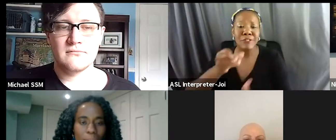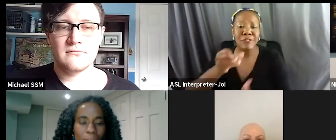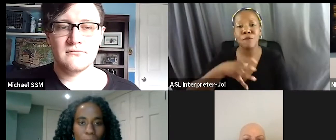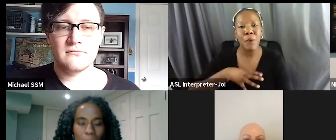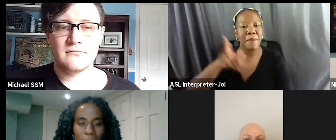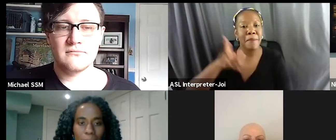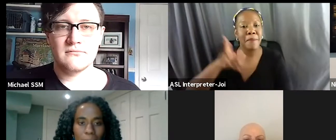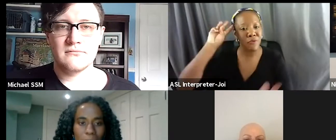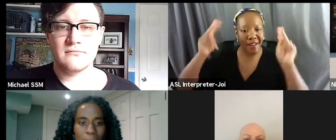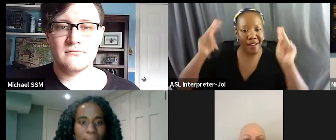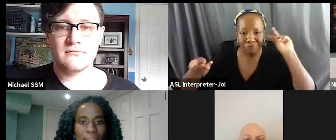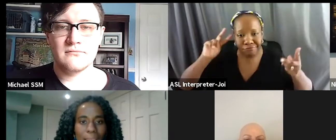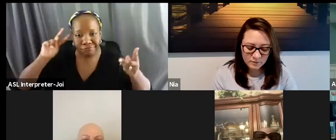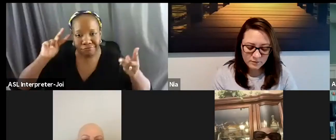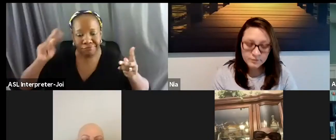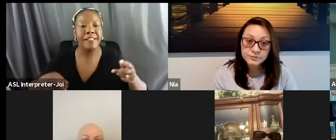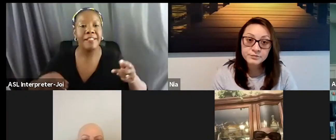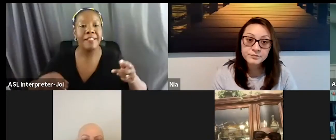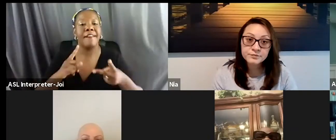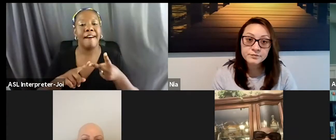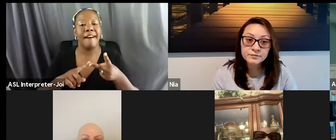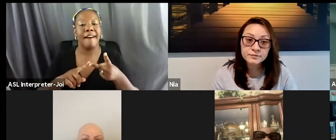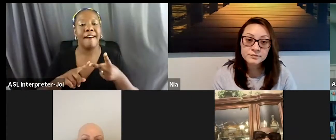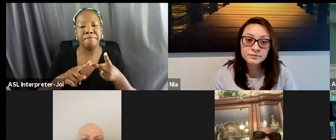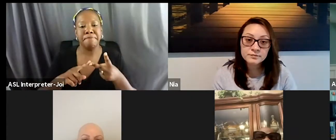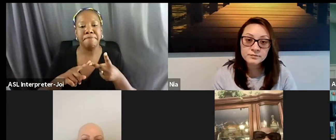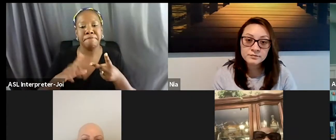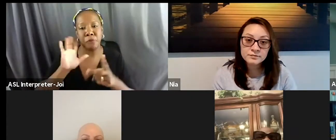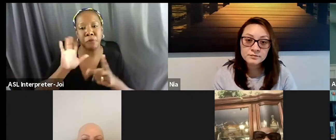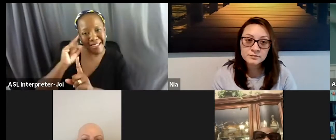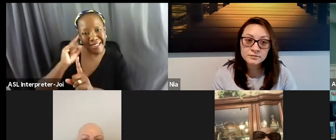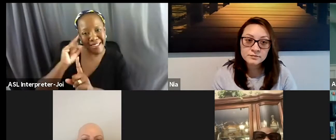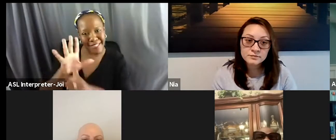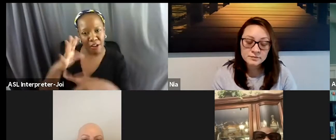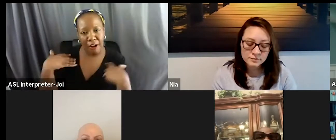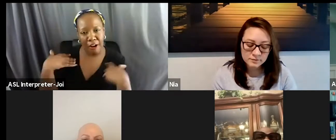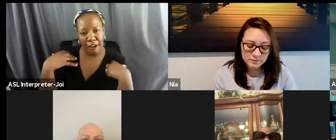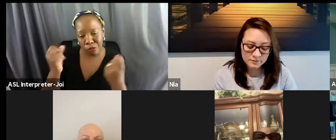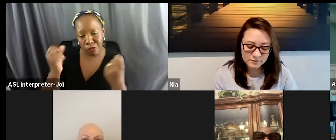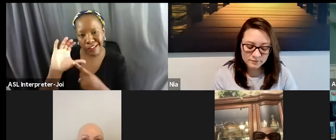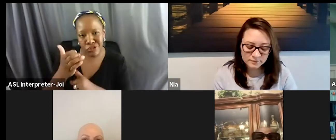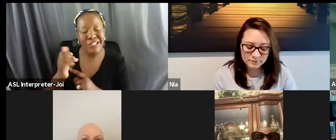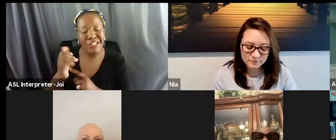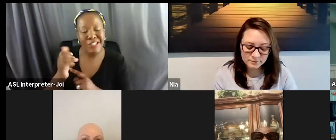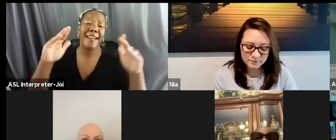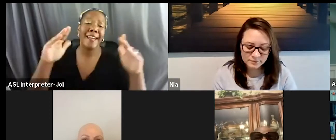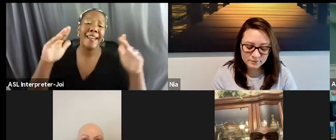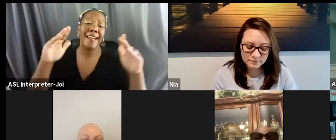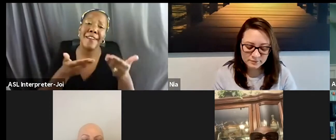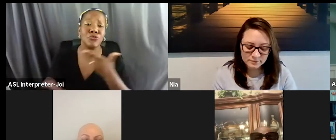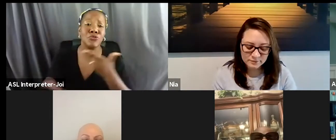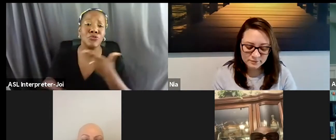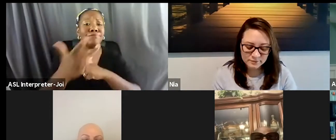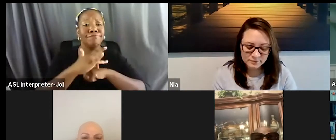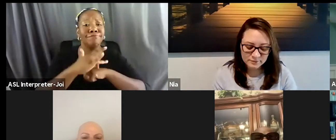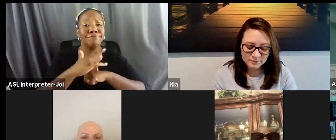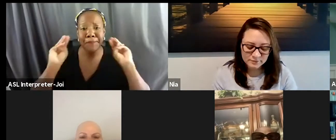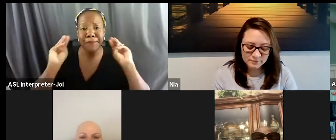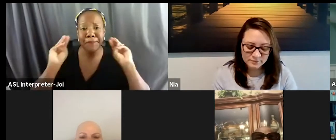due to a health-related condition. I do invite you to come and join the museum and visit the museum